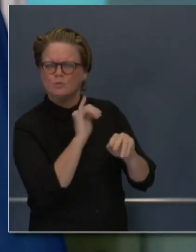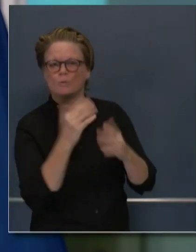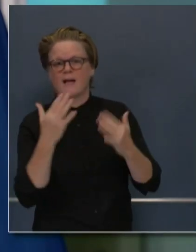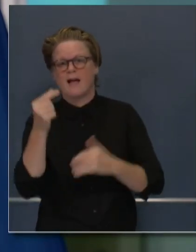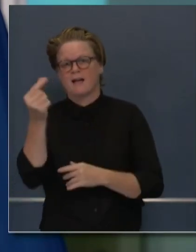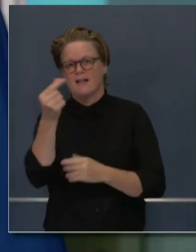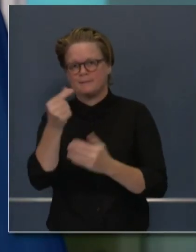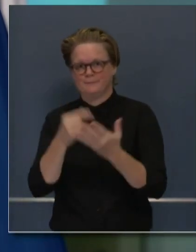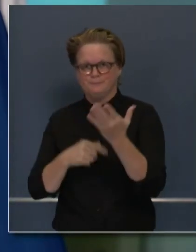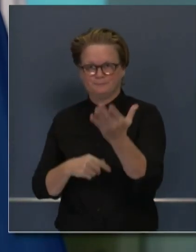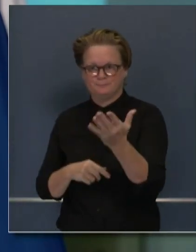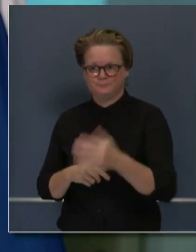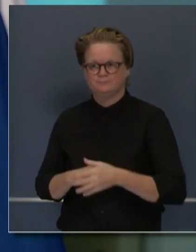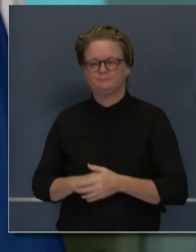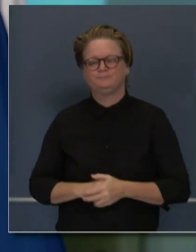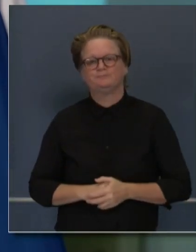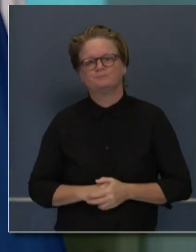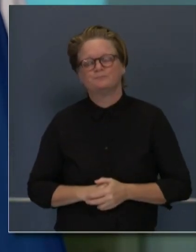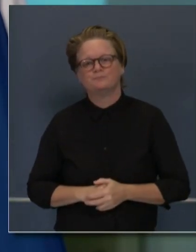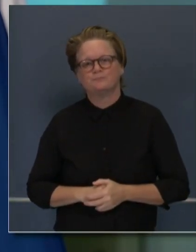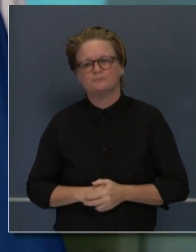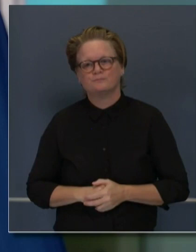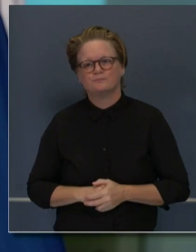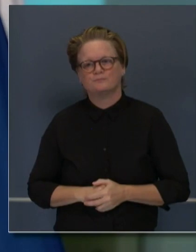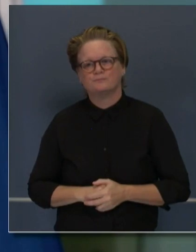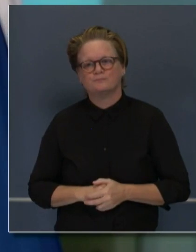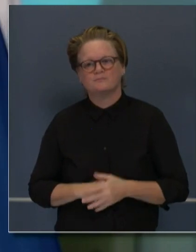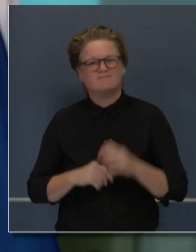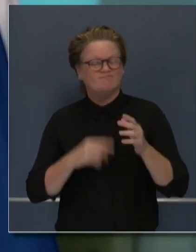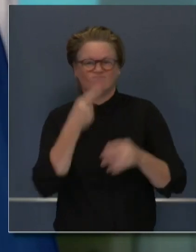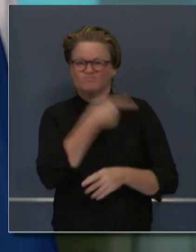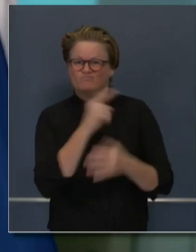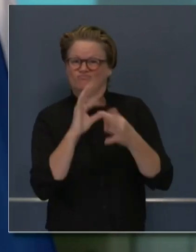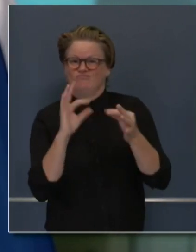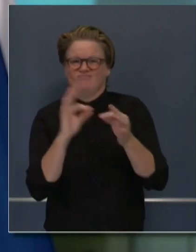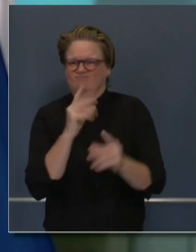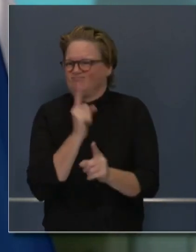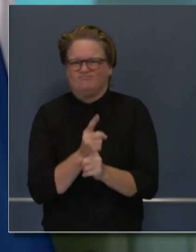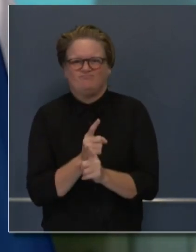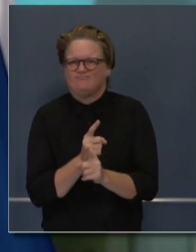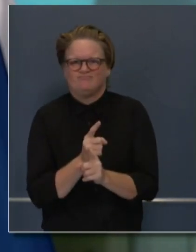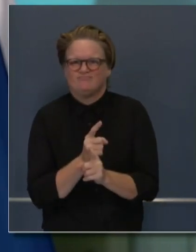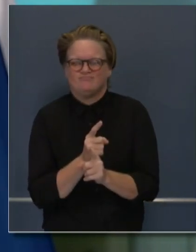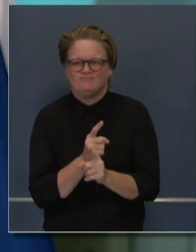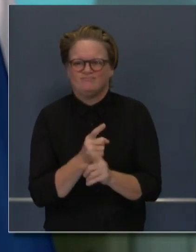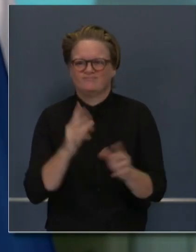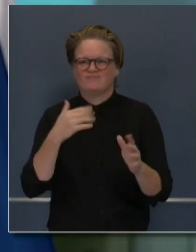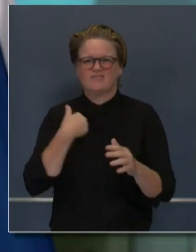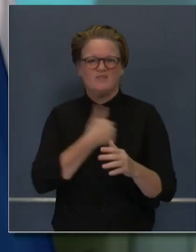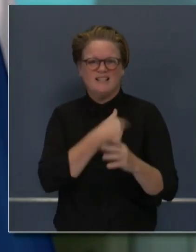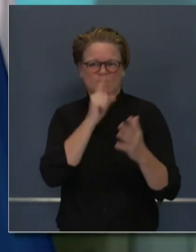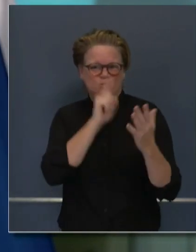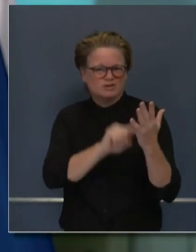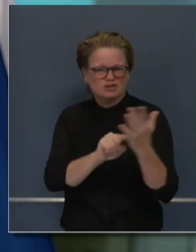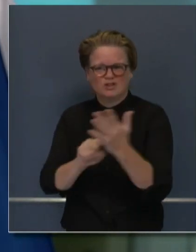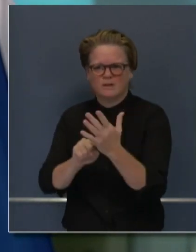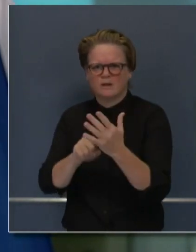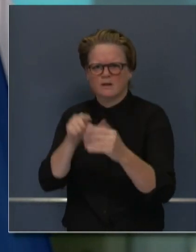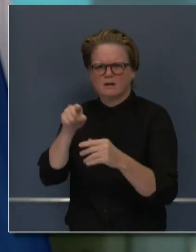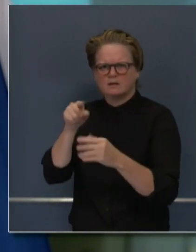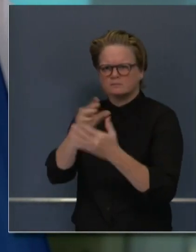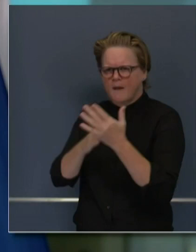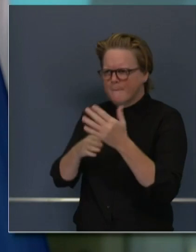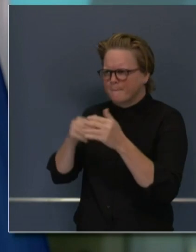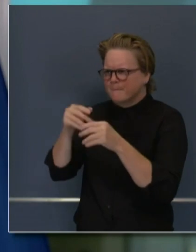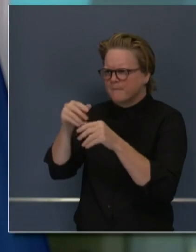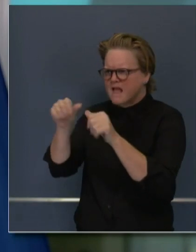So yes, thank you for the question, Governor. Absolutely right. We know that household gatherings are part of the